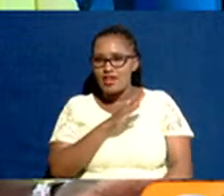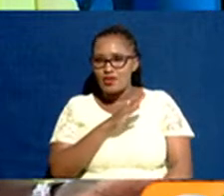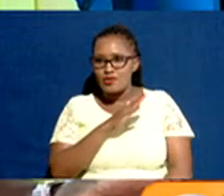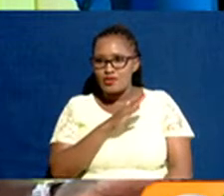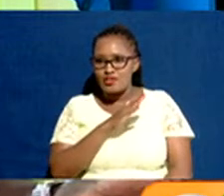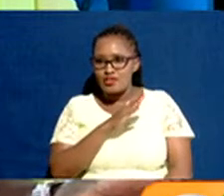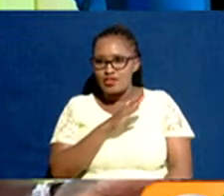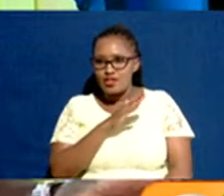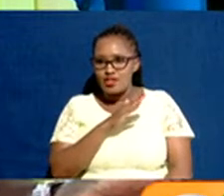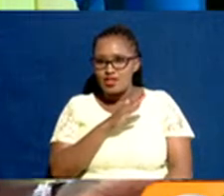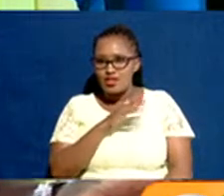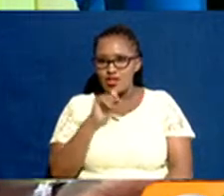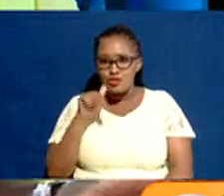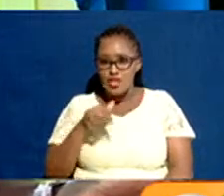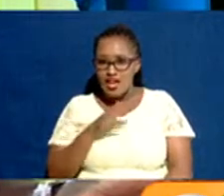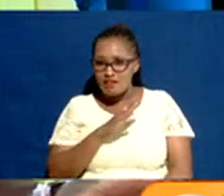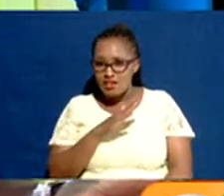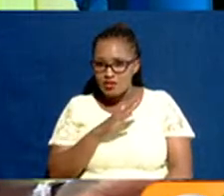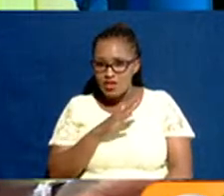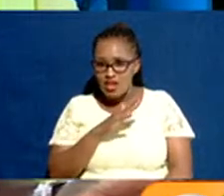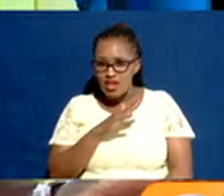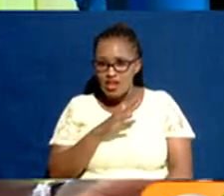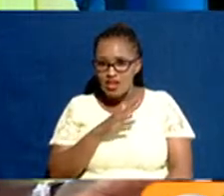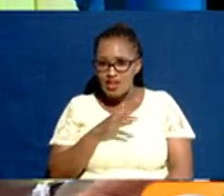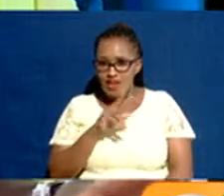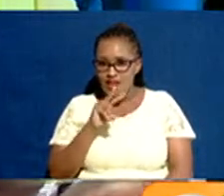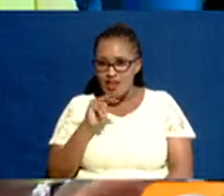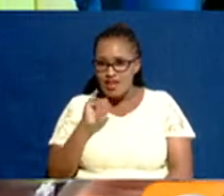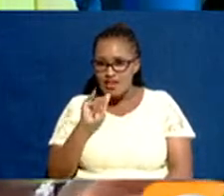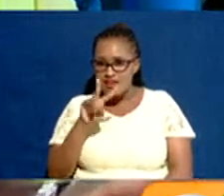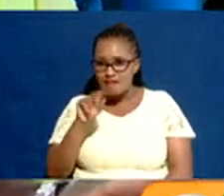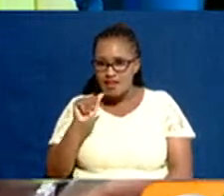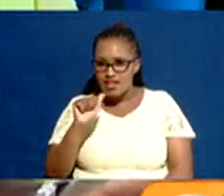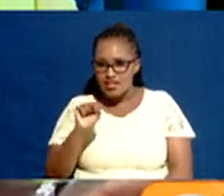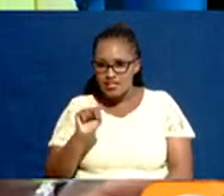at Naiva supermarket, it was